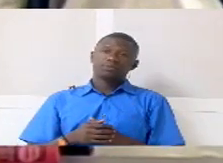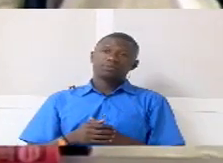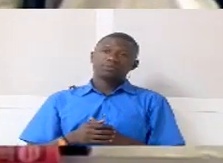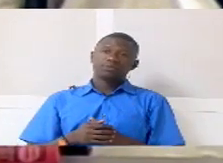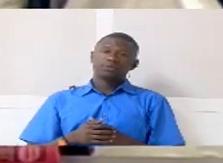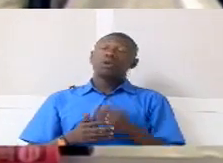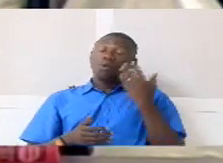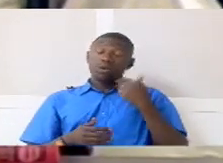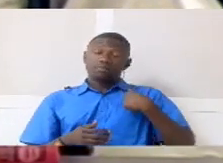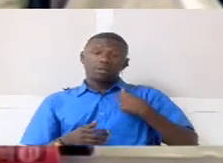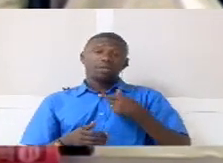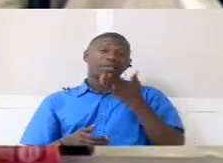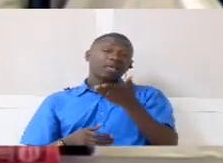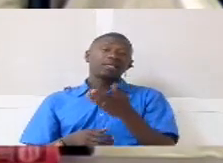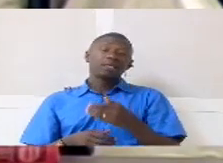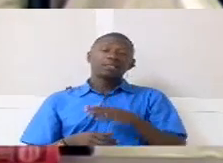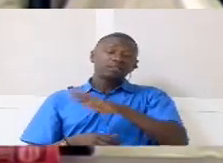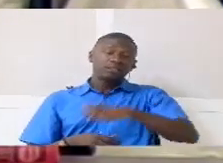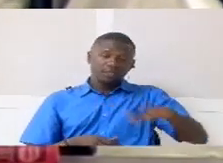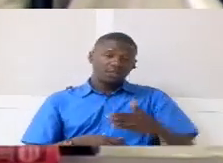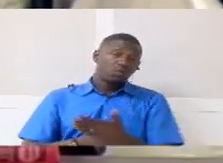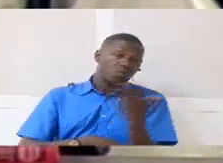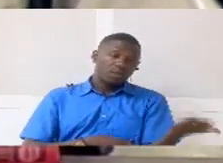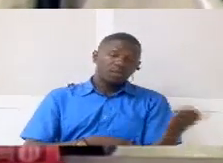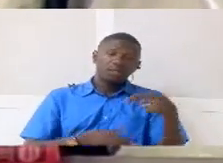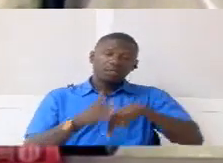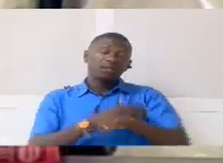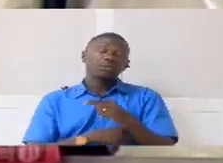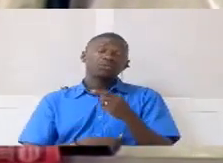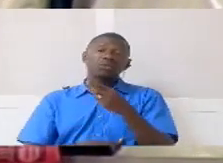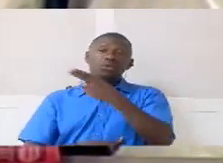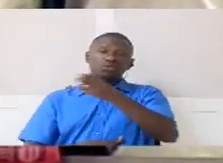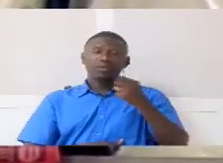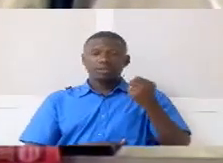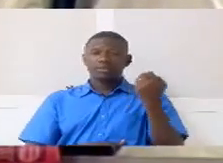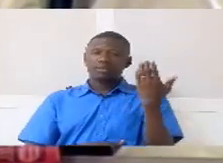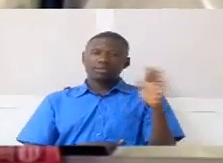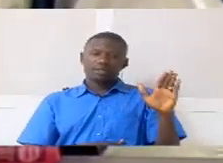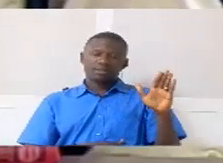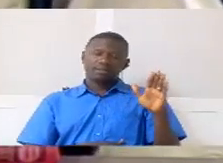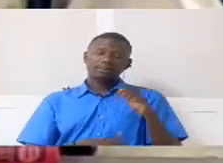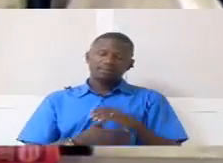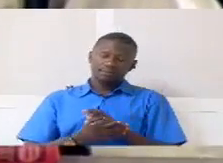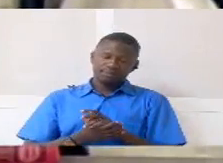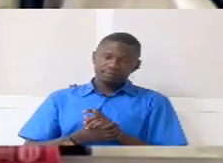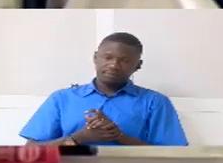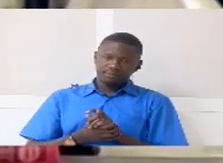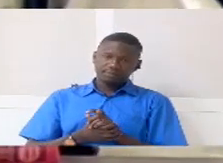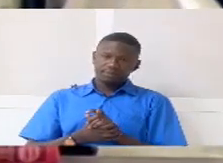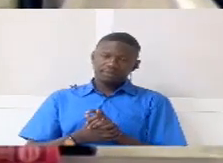2010. When I was at the Juvenile Wing in 2010. Otumo mile 2 year head, ila head office kuto